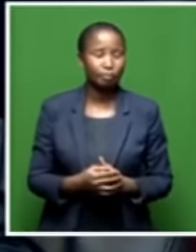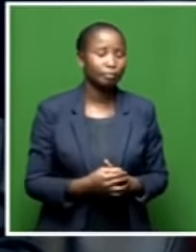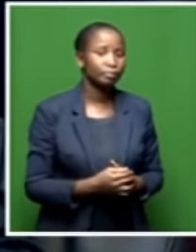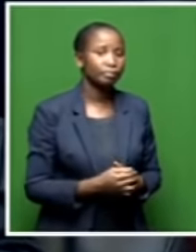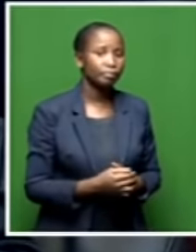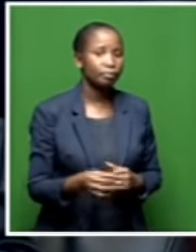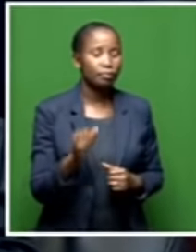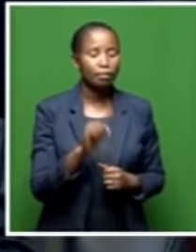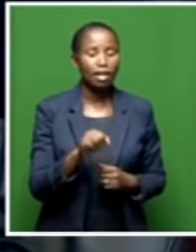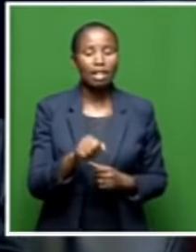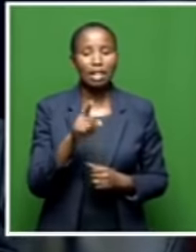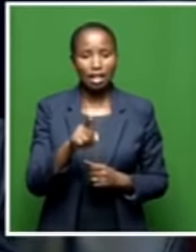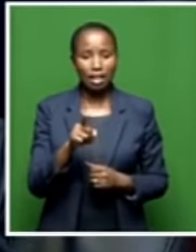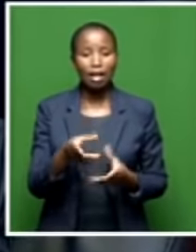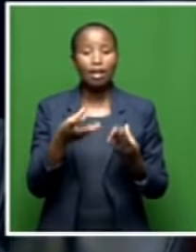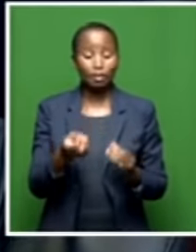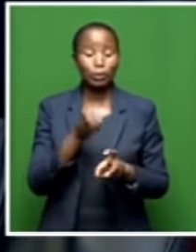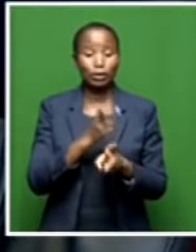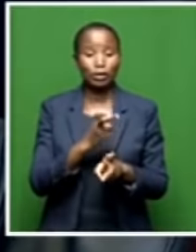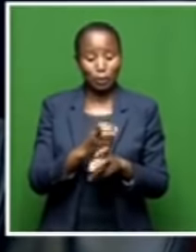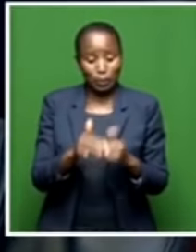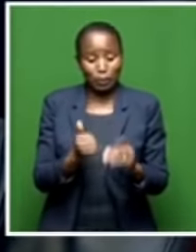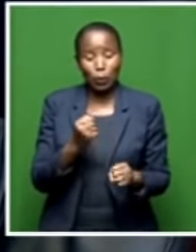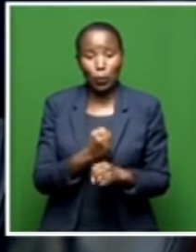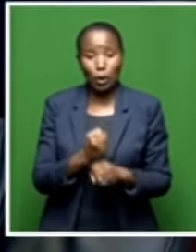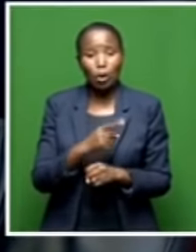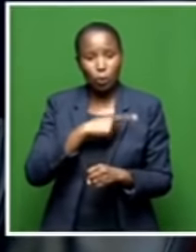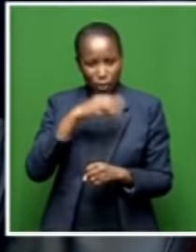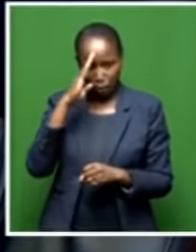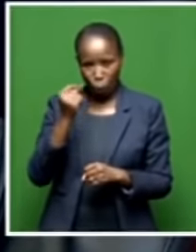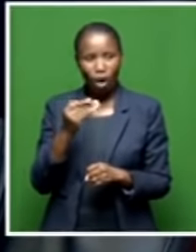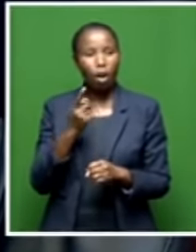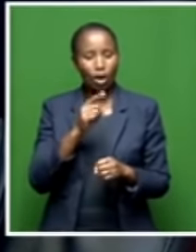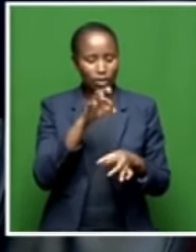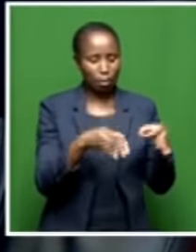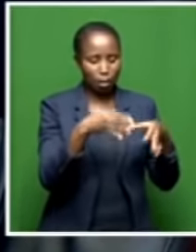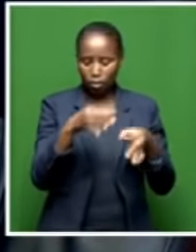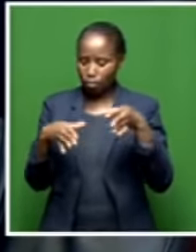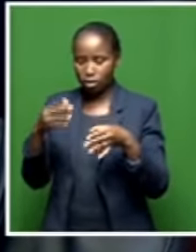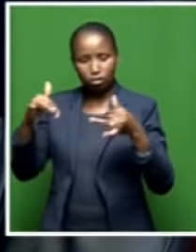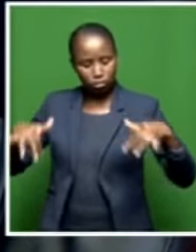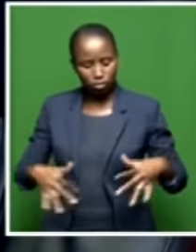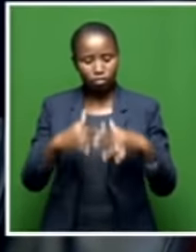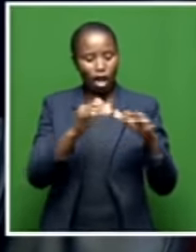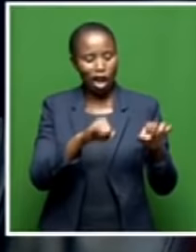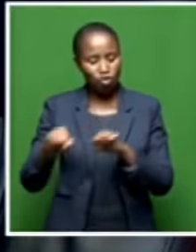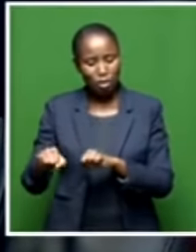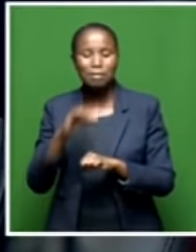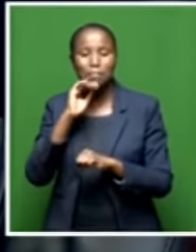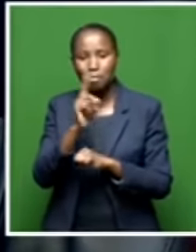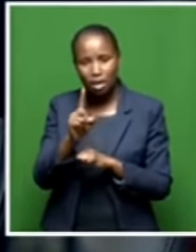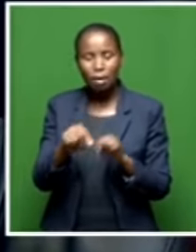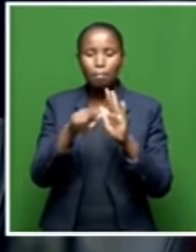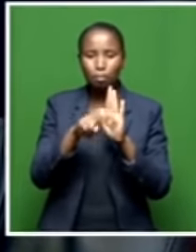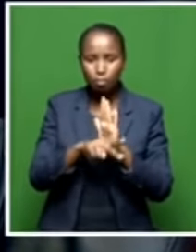rules are and we know coalition agreement really works and agreement on principles and policies programs really work, and we know there has to